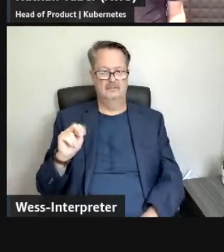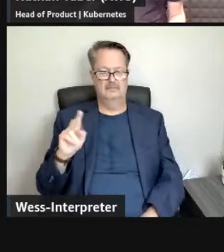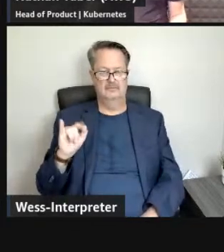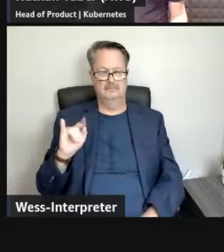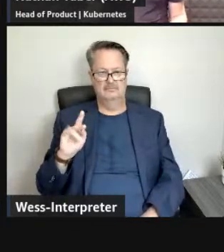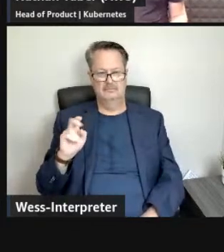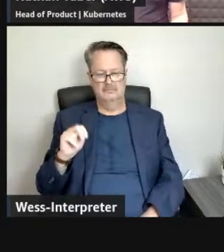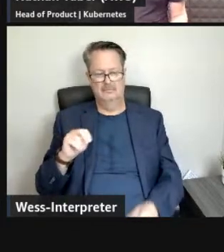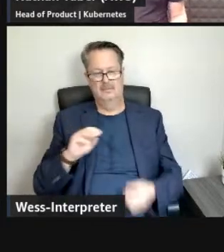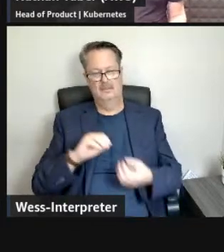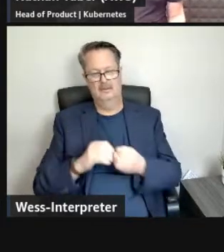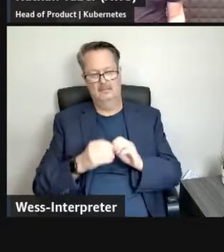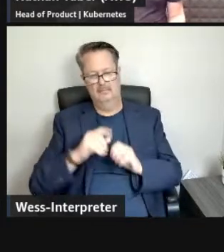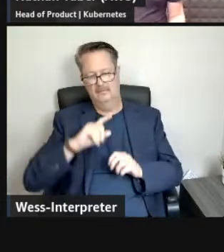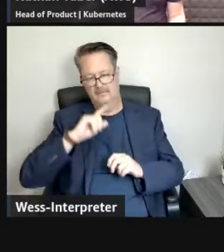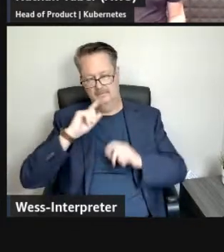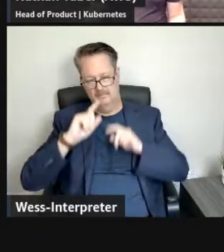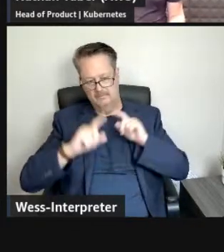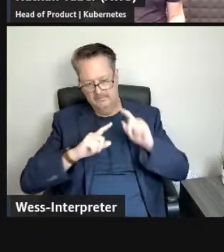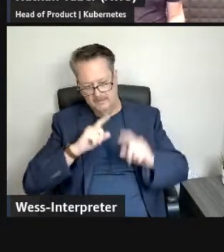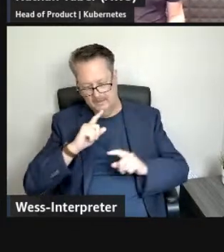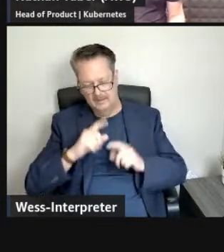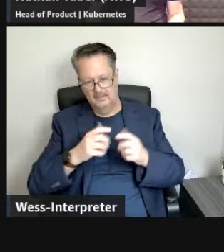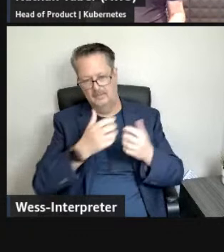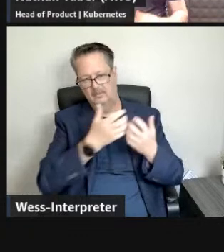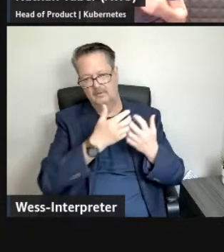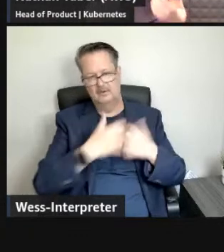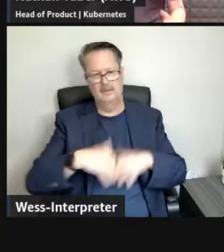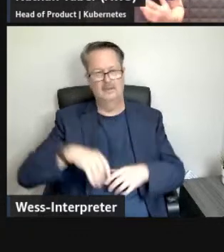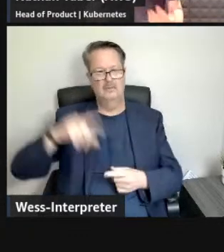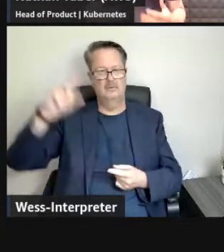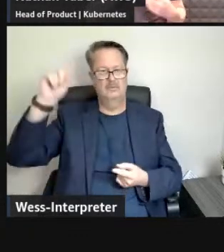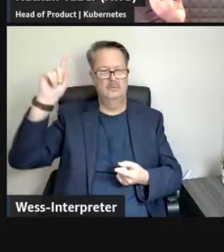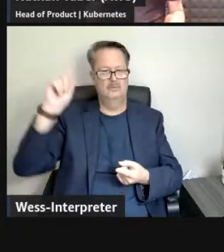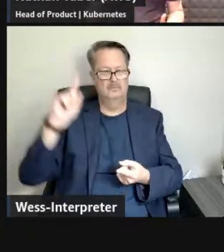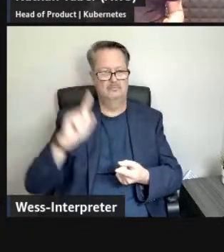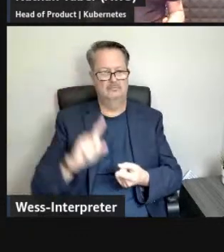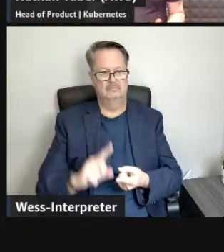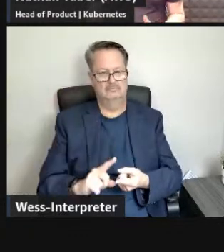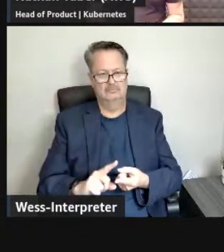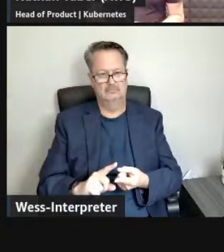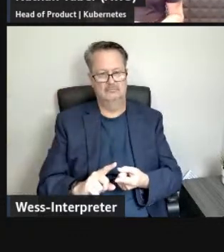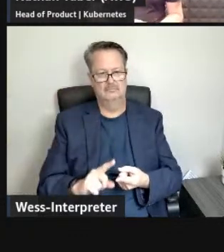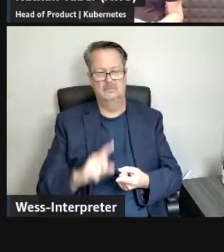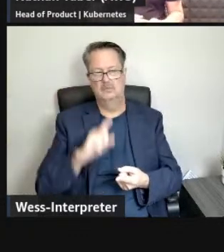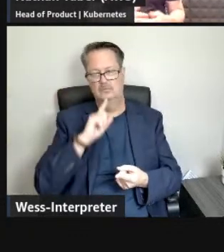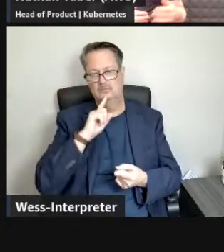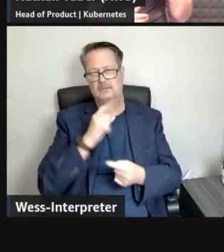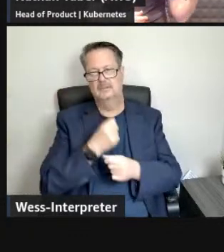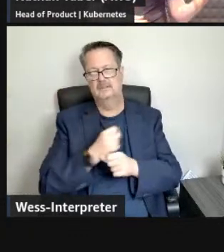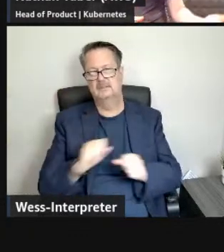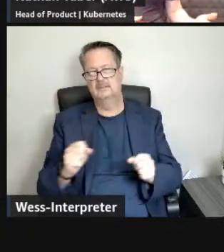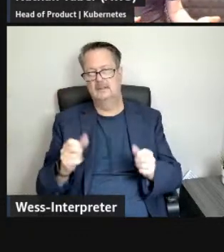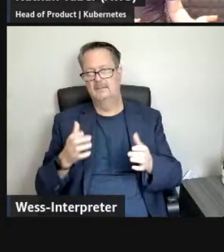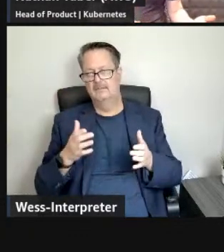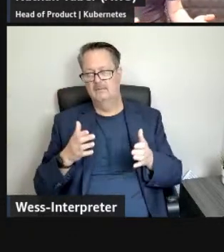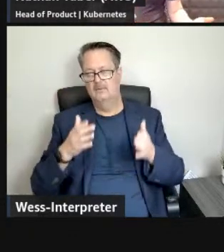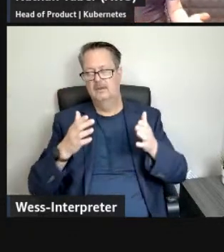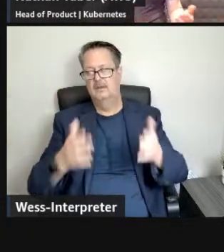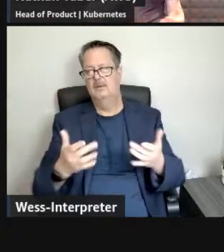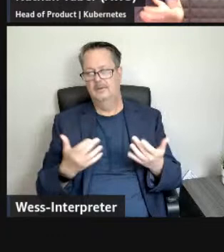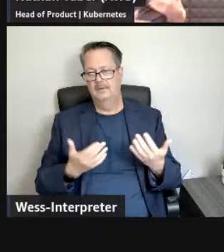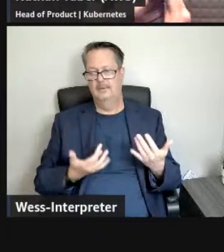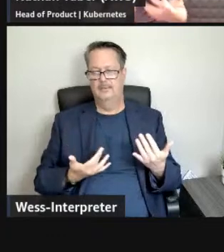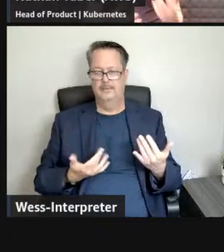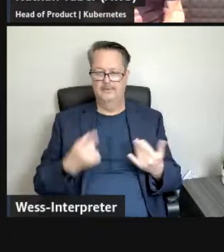of coordination that customers have to do down significantly. And of course, this is all done in a very safe way, right? Like we wait for one operation